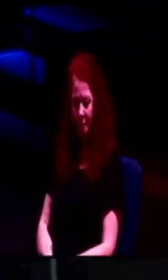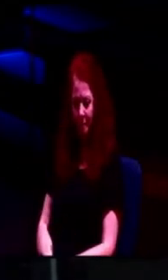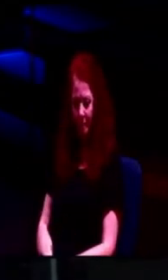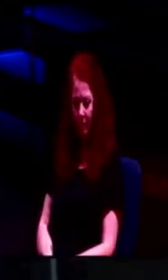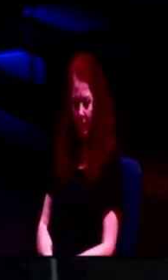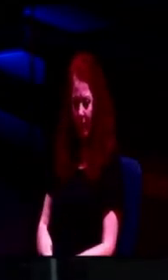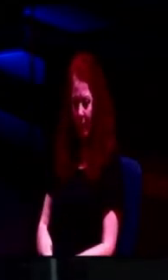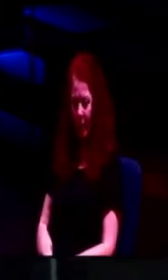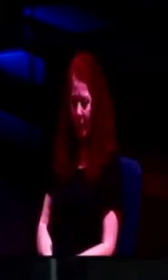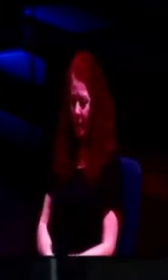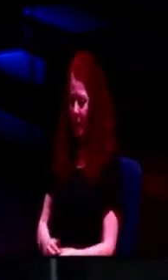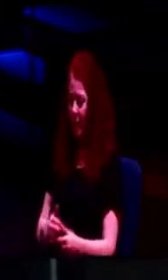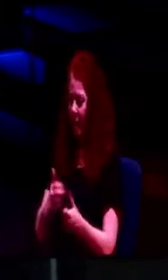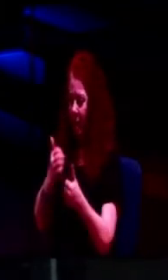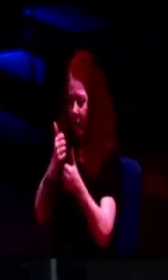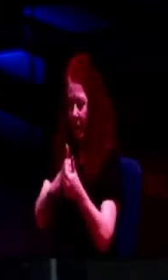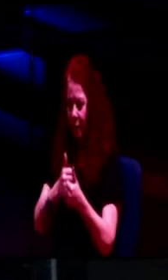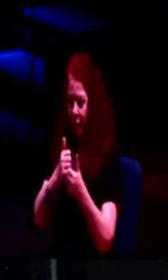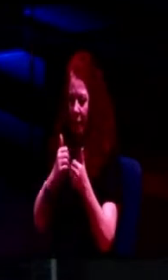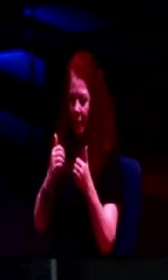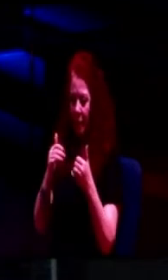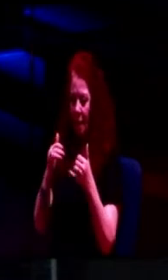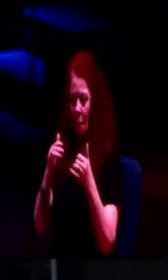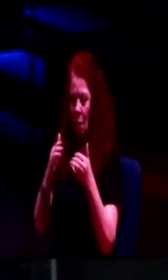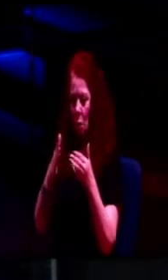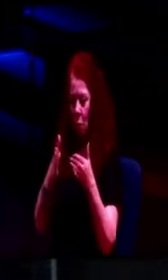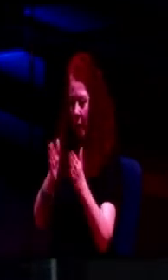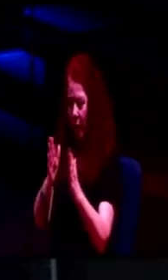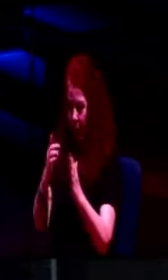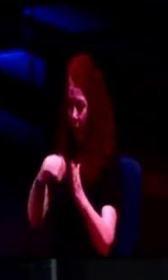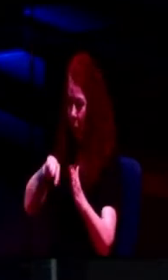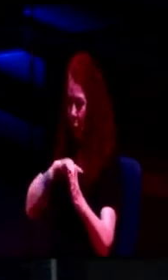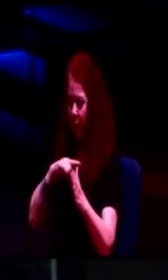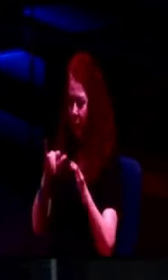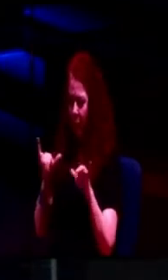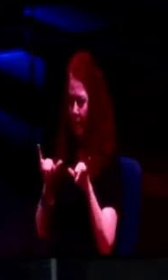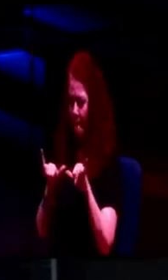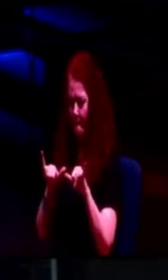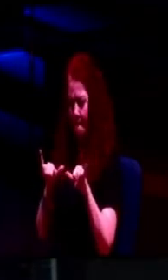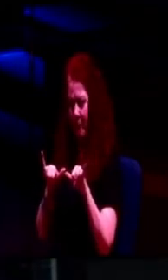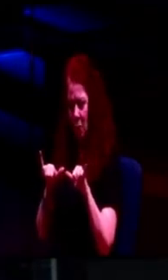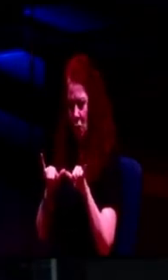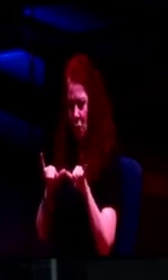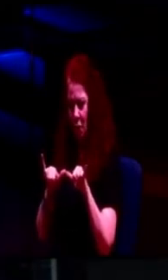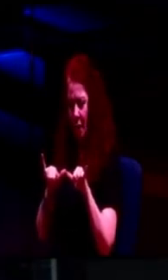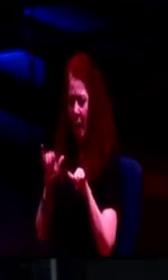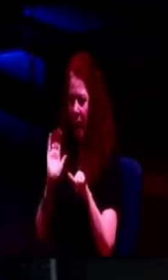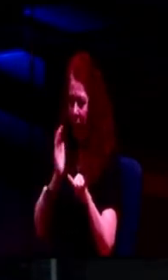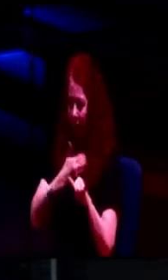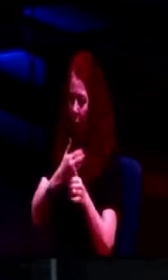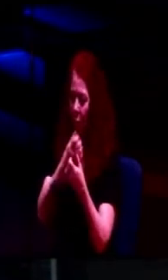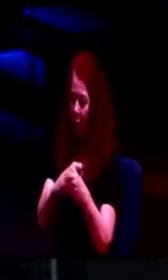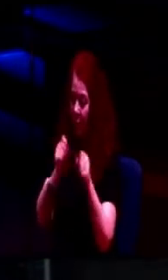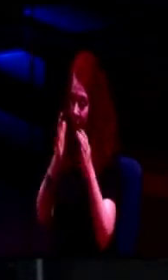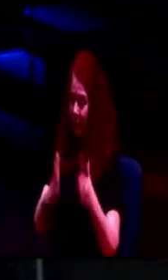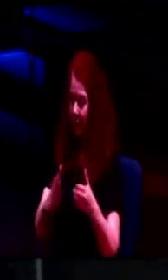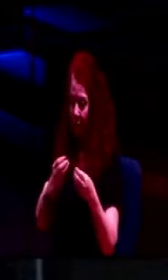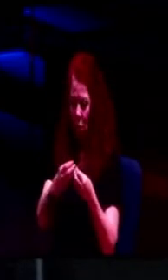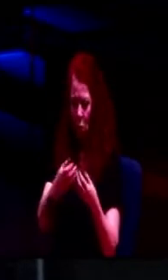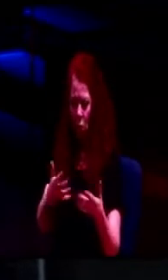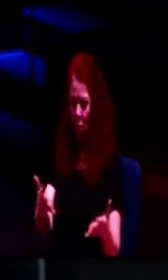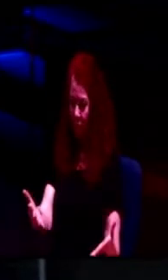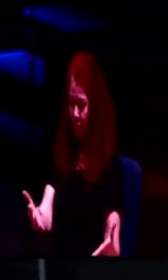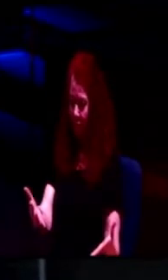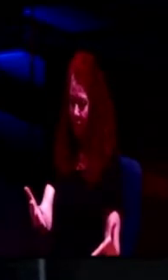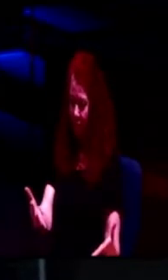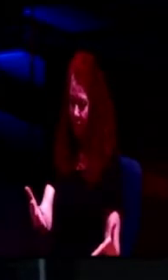By every human measure, our Savior lost on purpose, with a